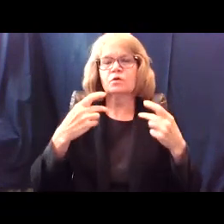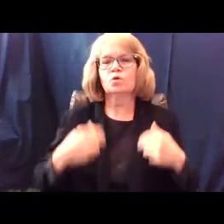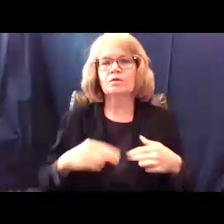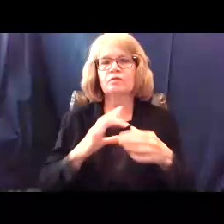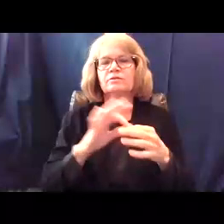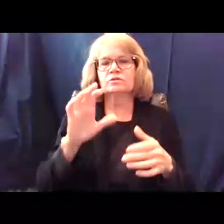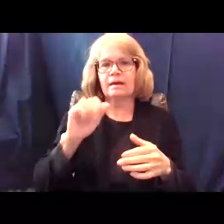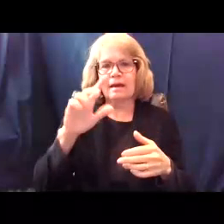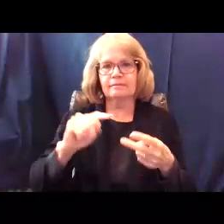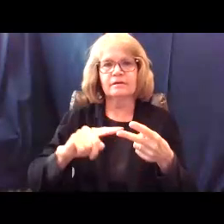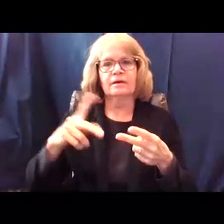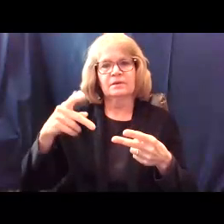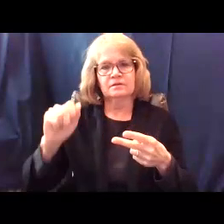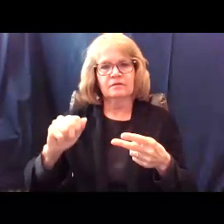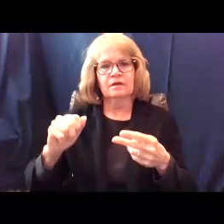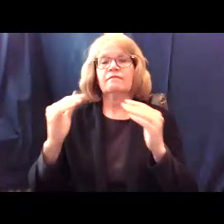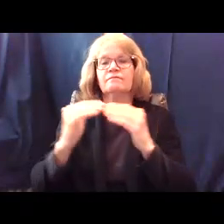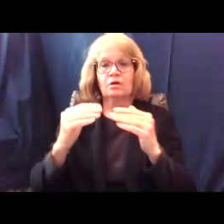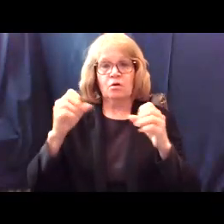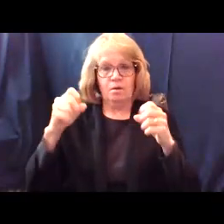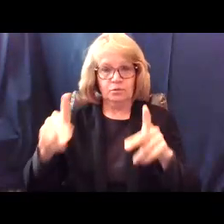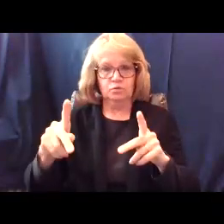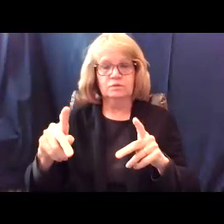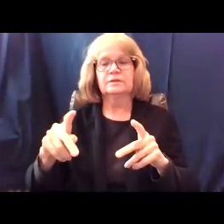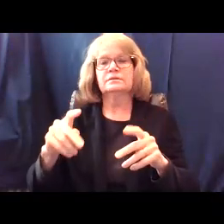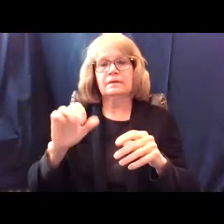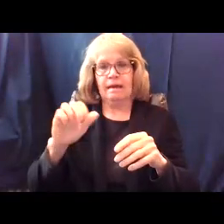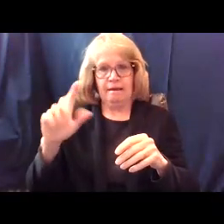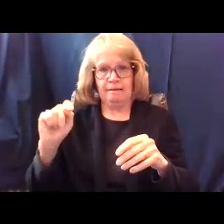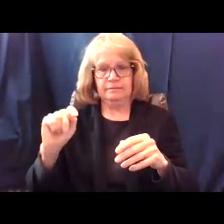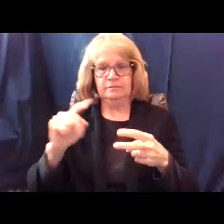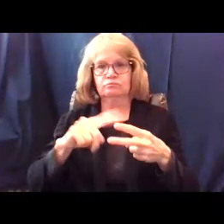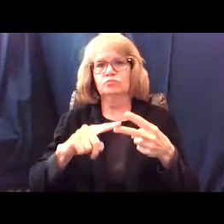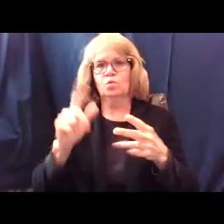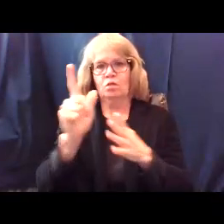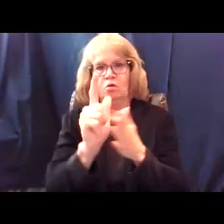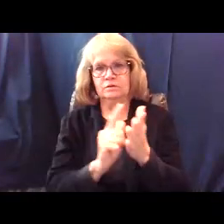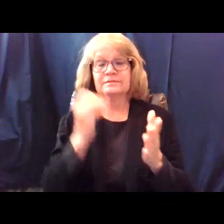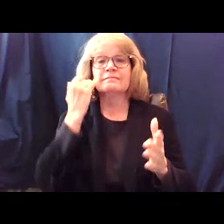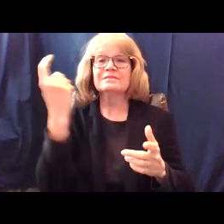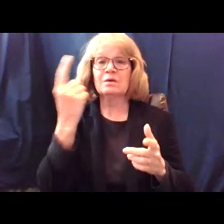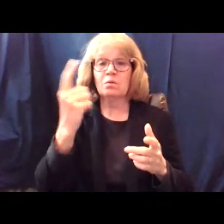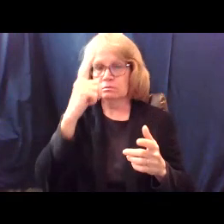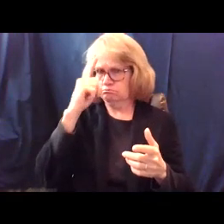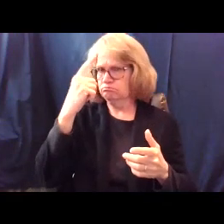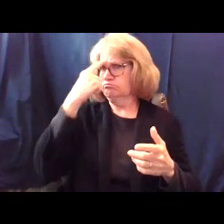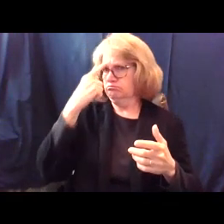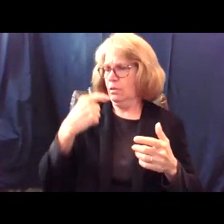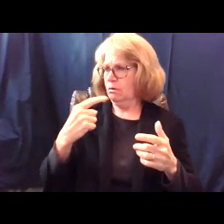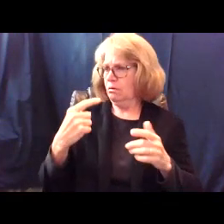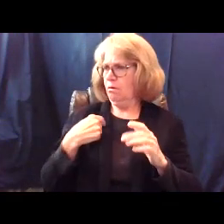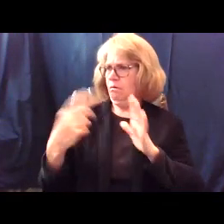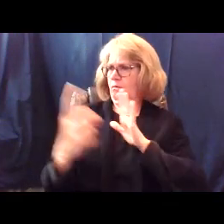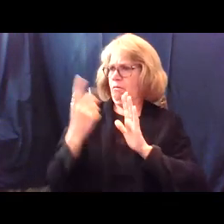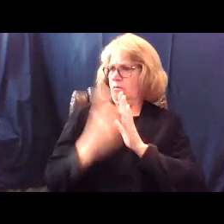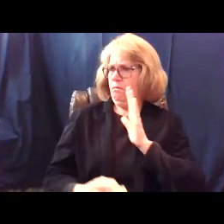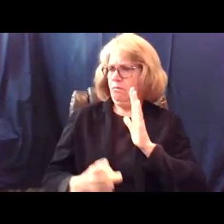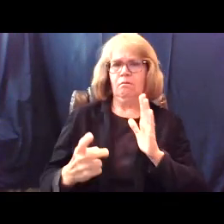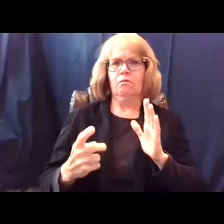Pennsylvania Fair Educational Opportunities Act. So if someone in Pennsylvania believes that they have experienced discrimination, whether it's